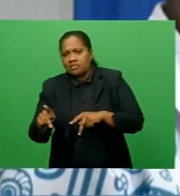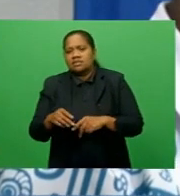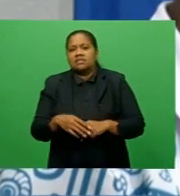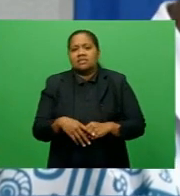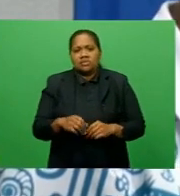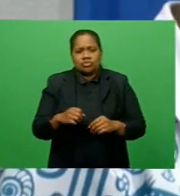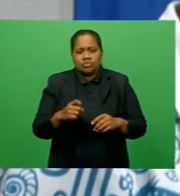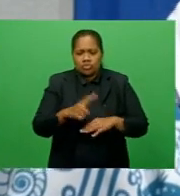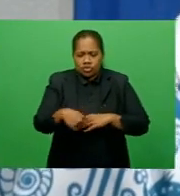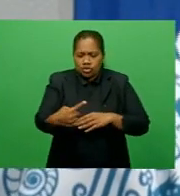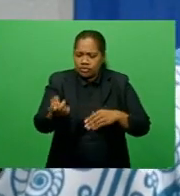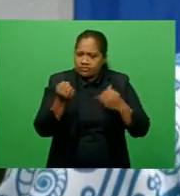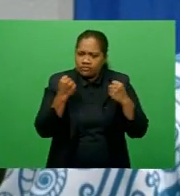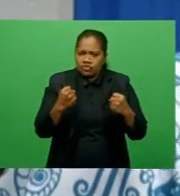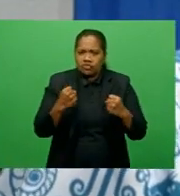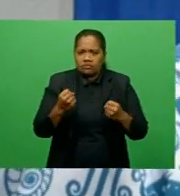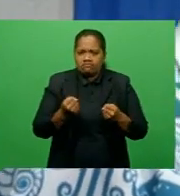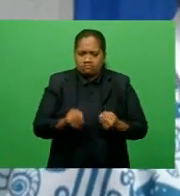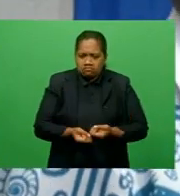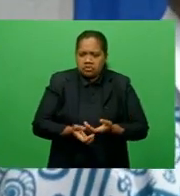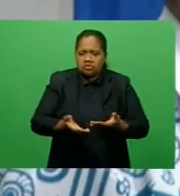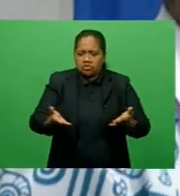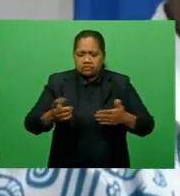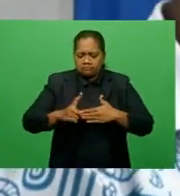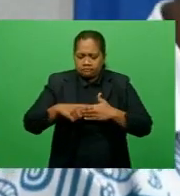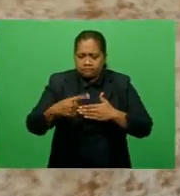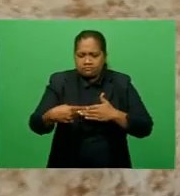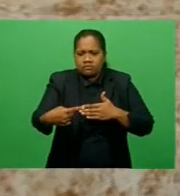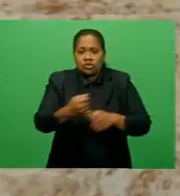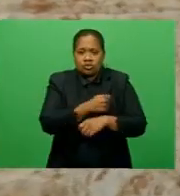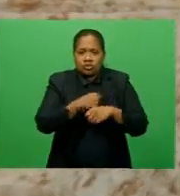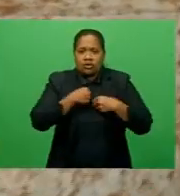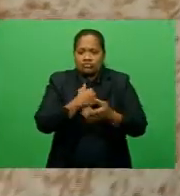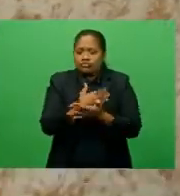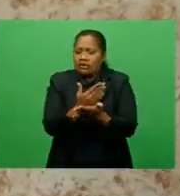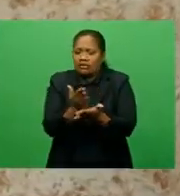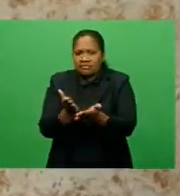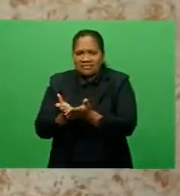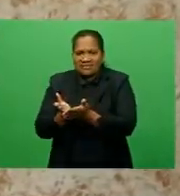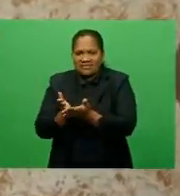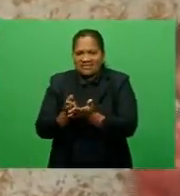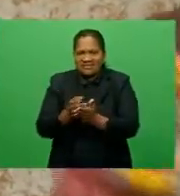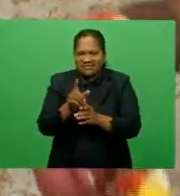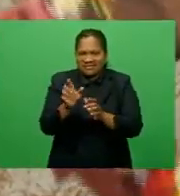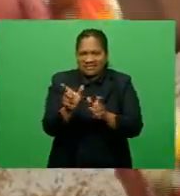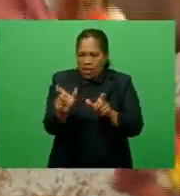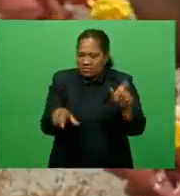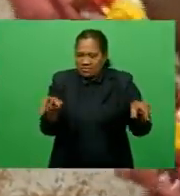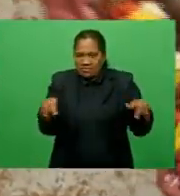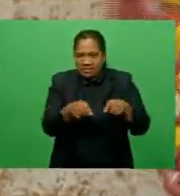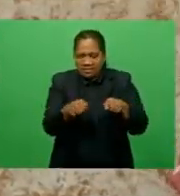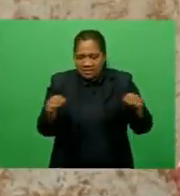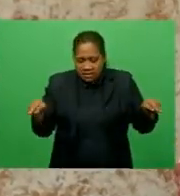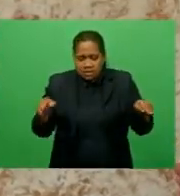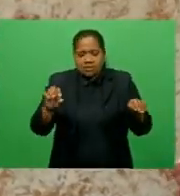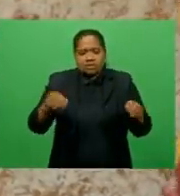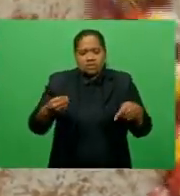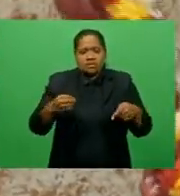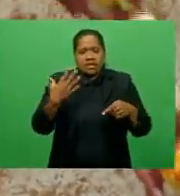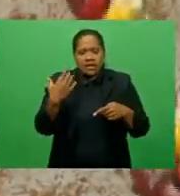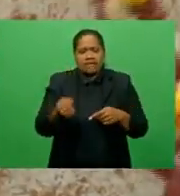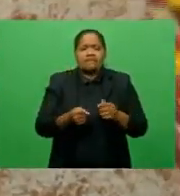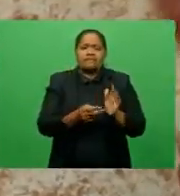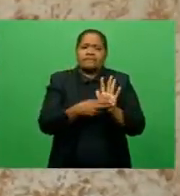delivering consistently high returns to our shareholders. The company has recorded a net profit after tax